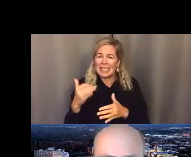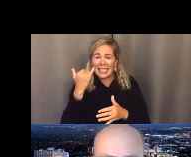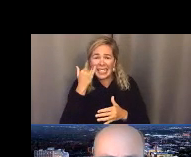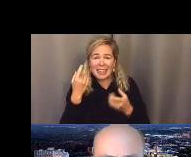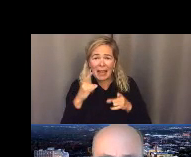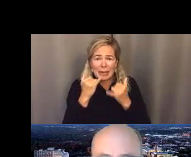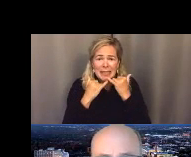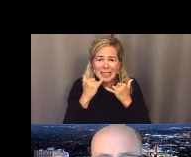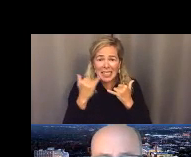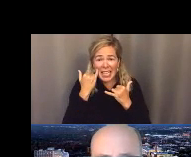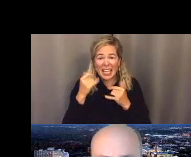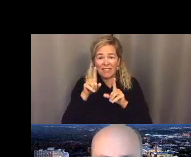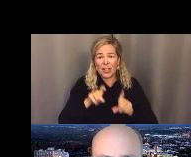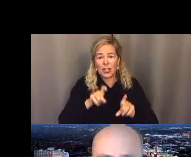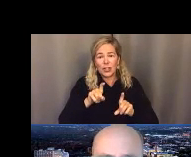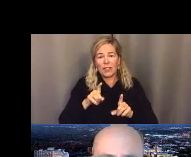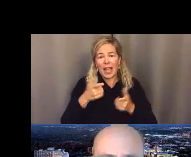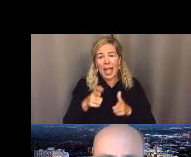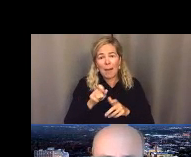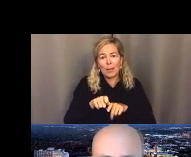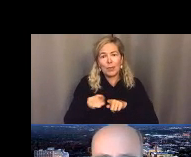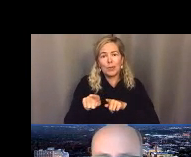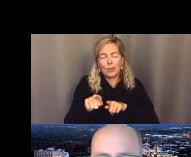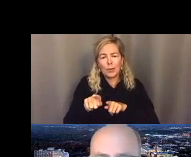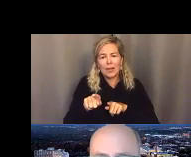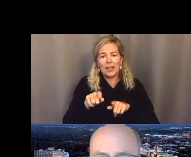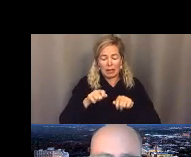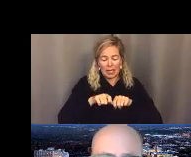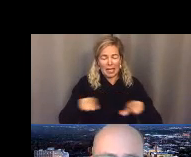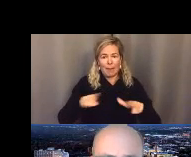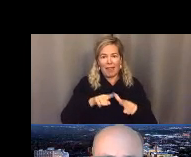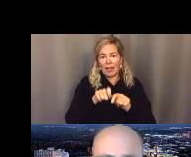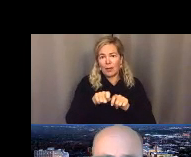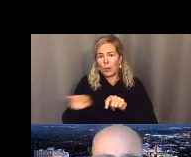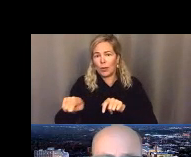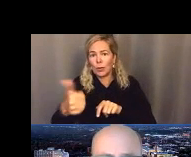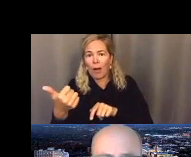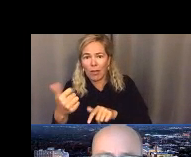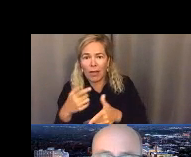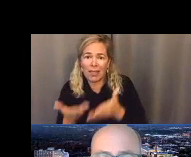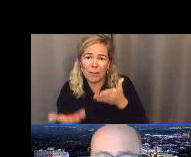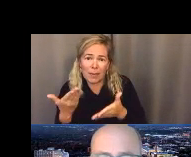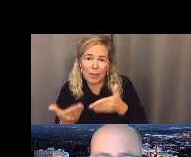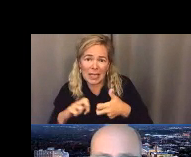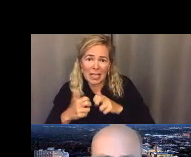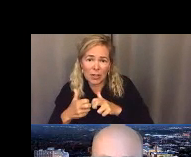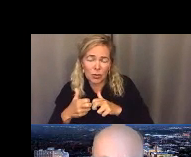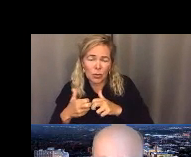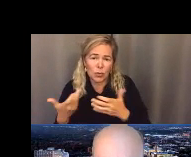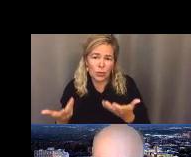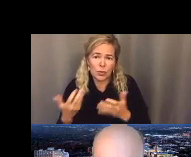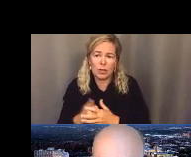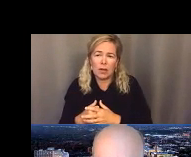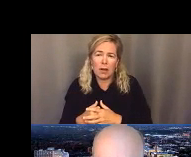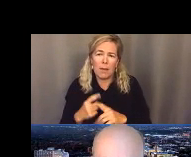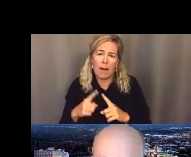passed on from one person to another, that may be where that came in. But I think